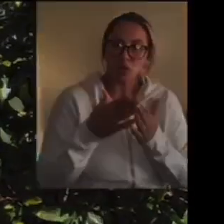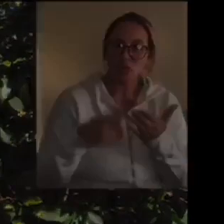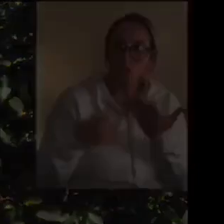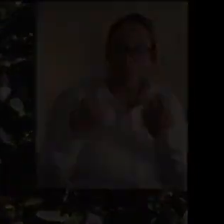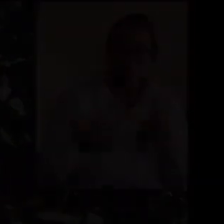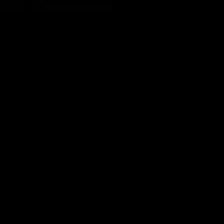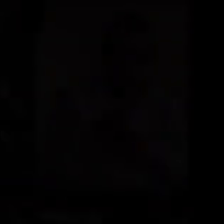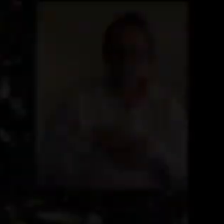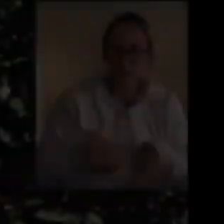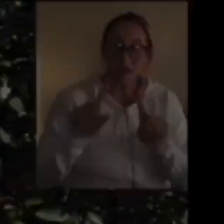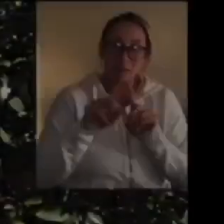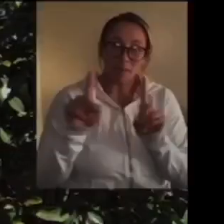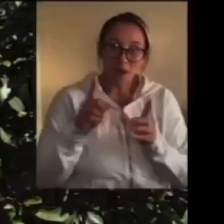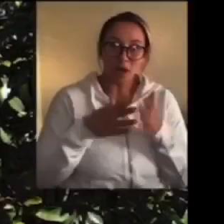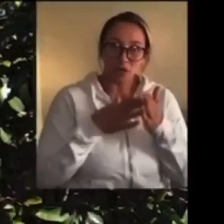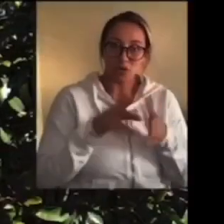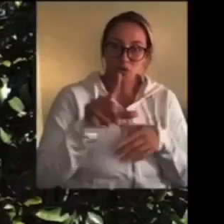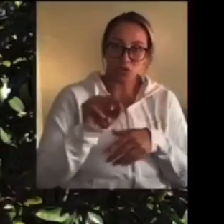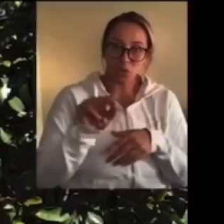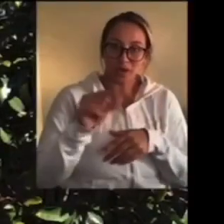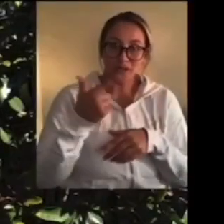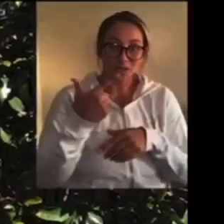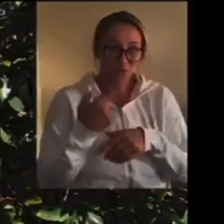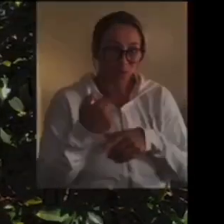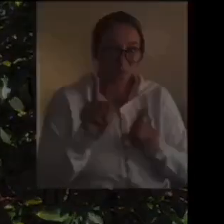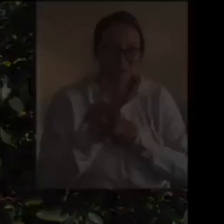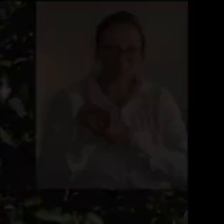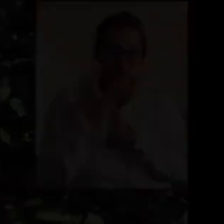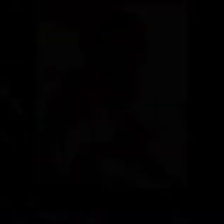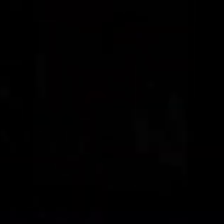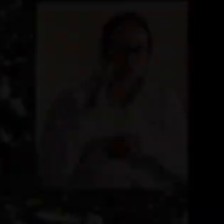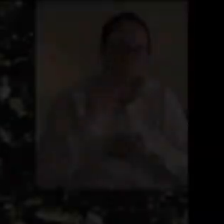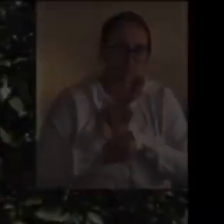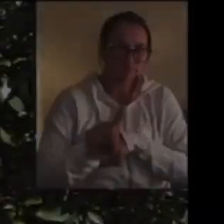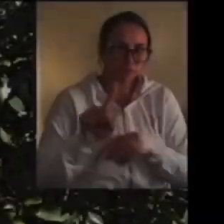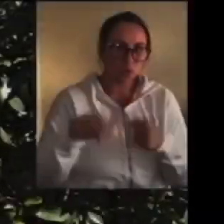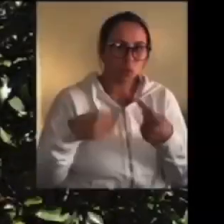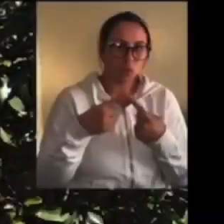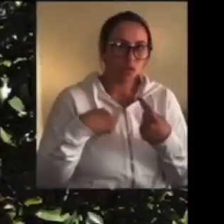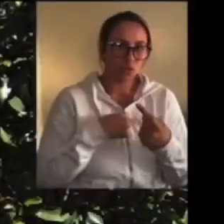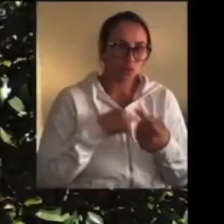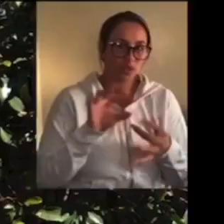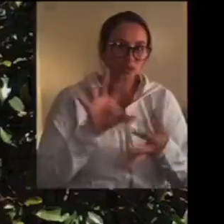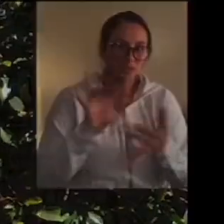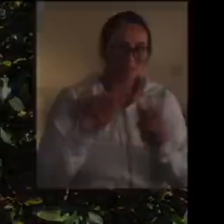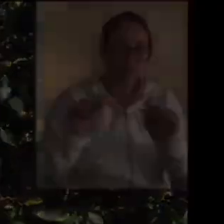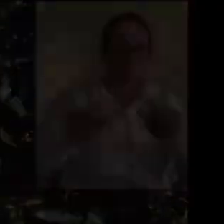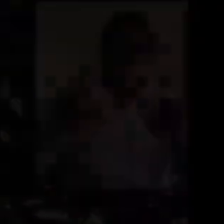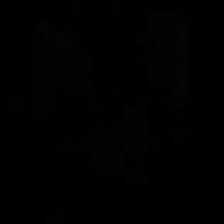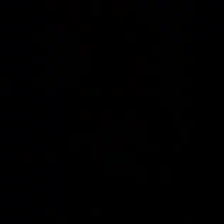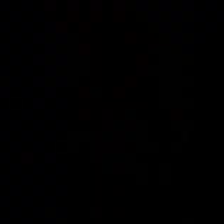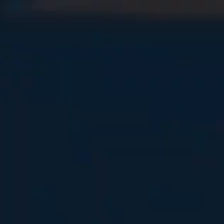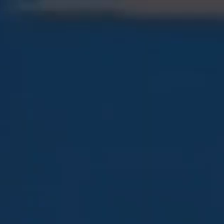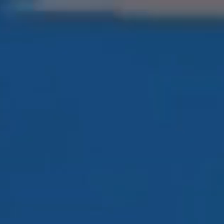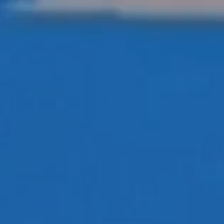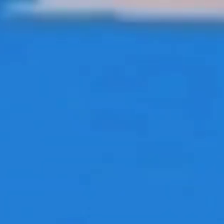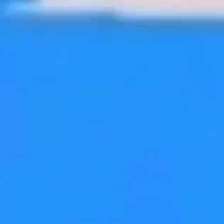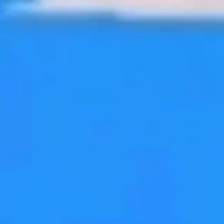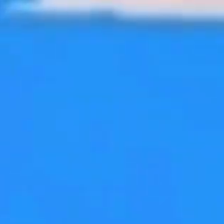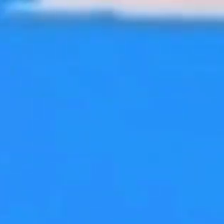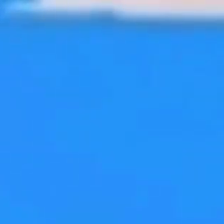happened this year. Cruise 2021 is also coming up. So, Cruise 21, we'll see you guys there.